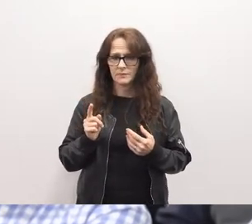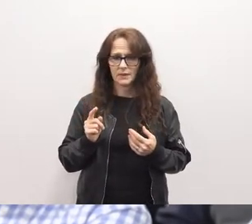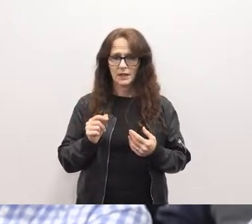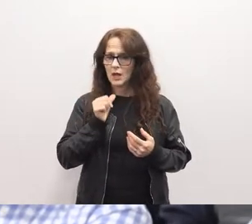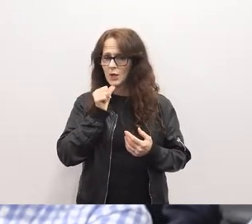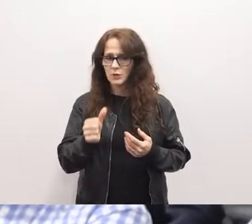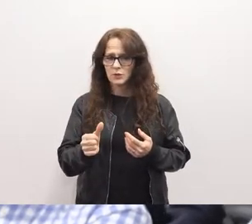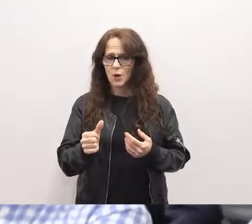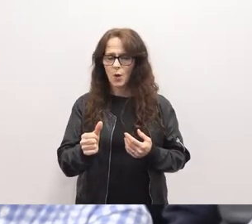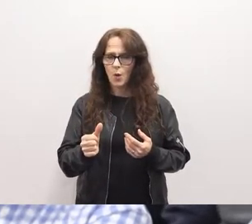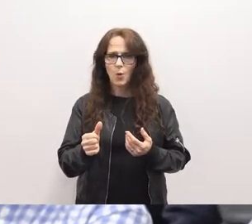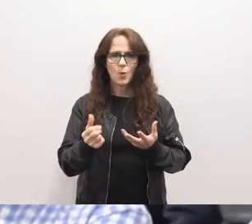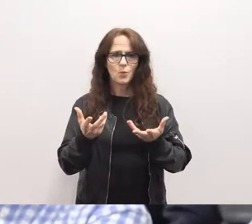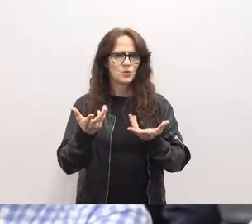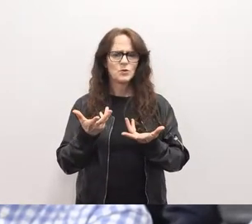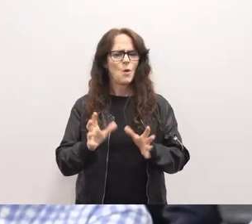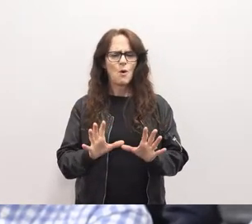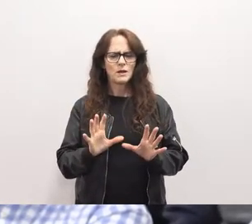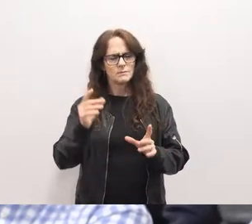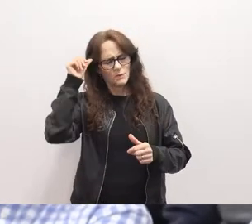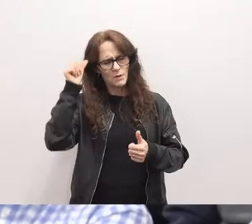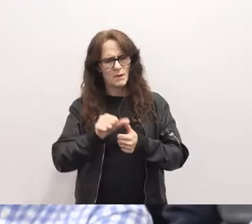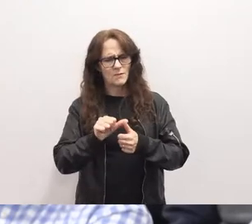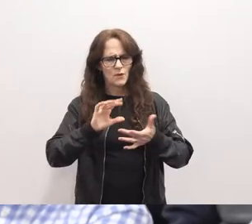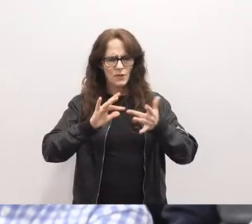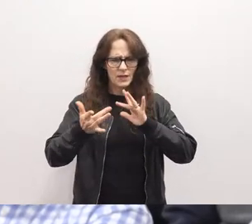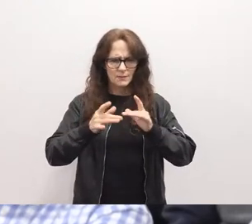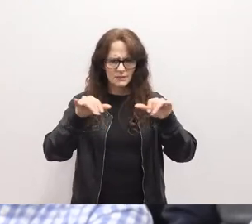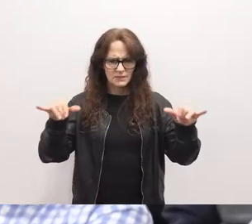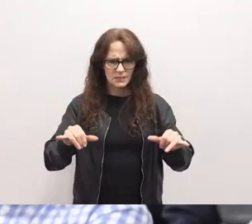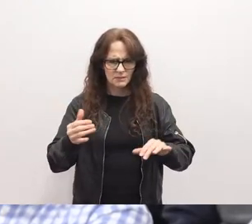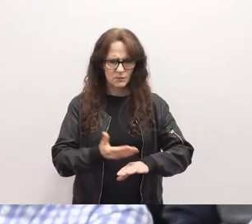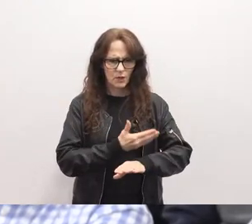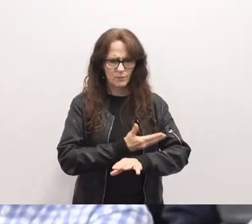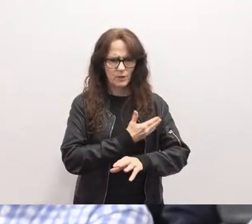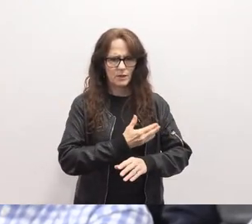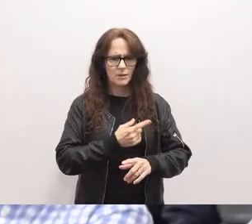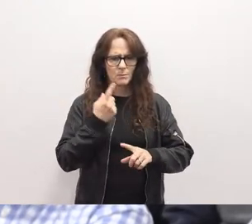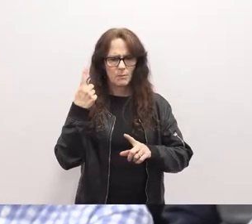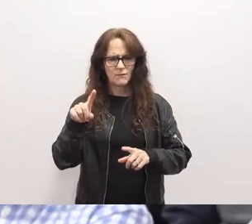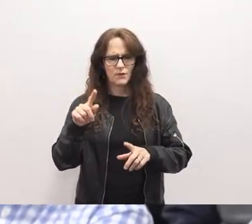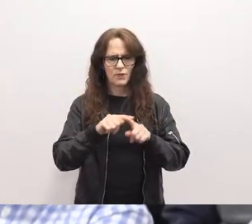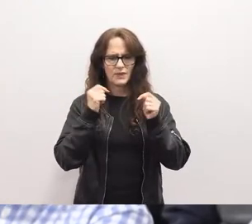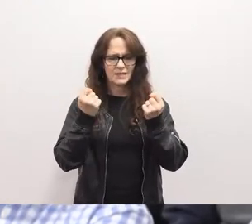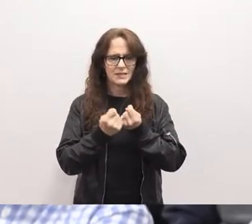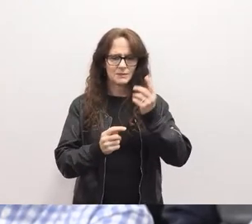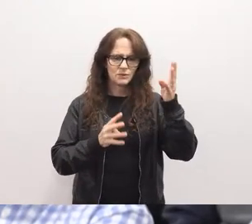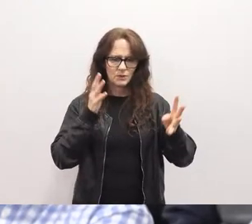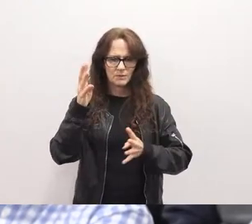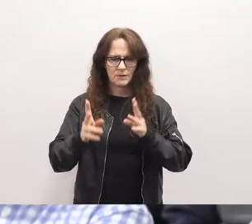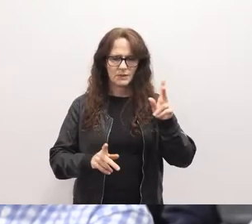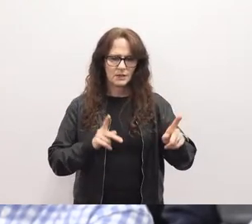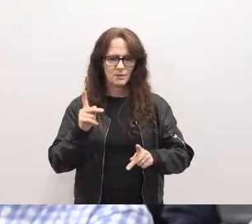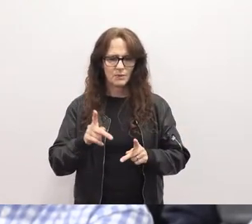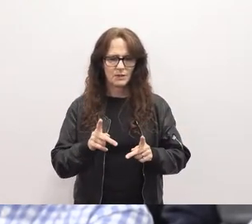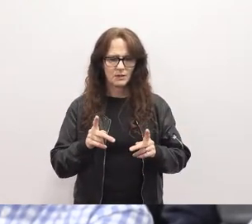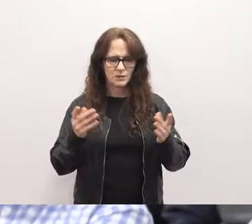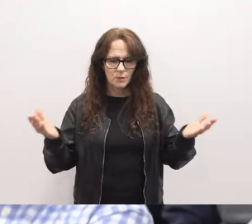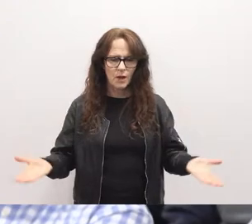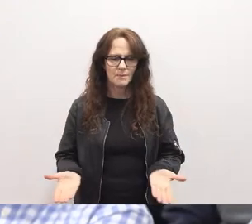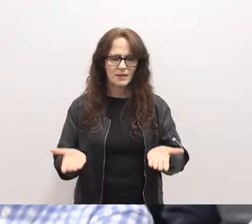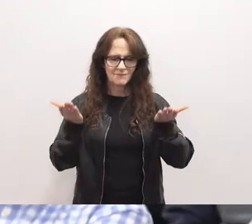look to be remembered for the networks you create and the systems you upgrade, but for the teams you create and the people you